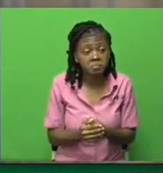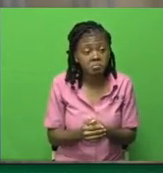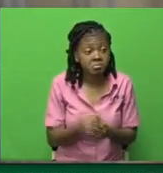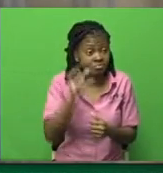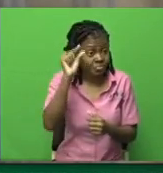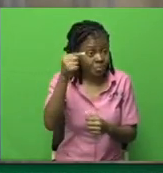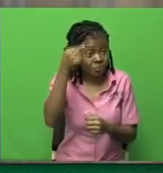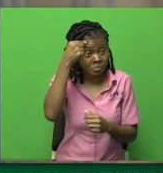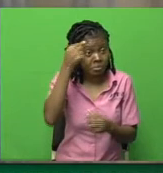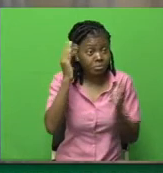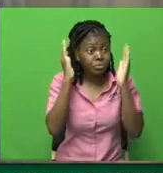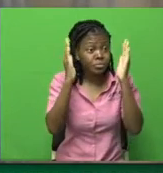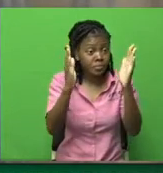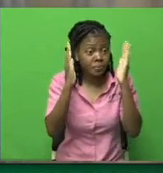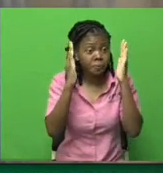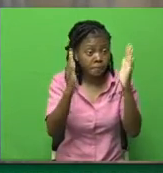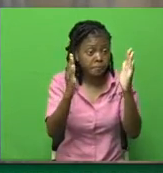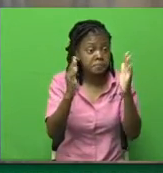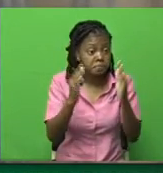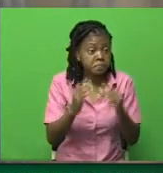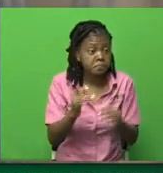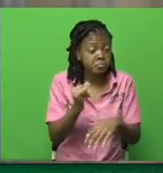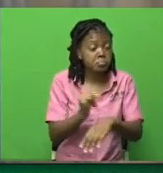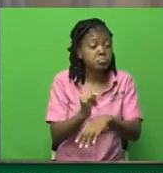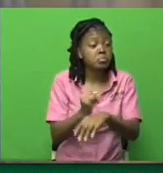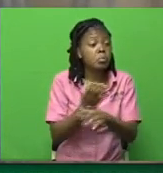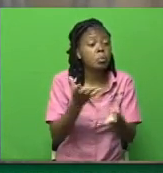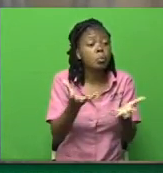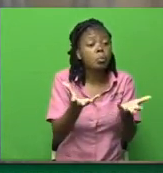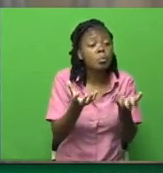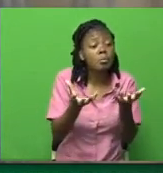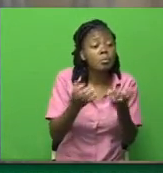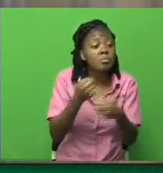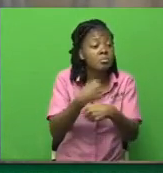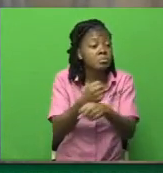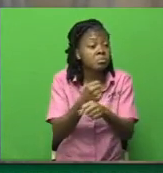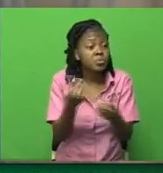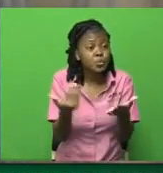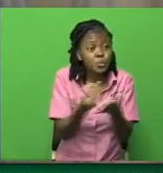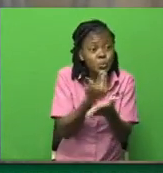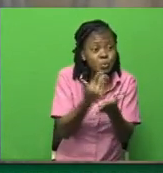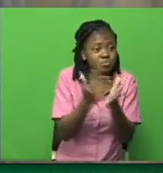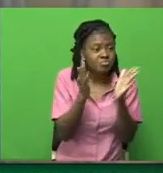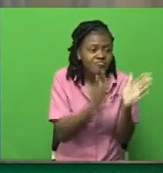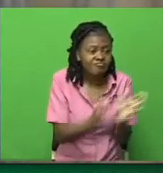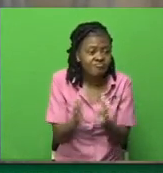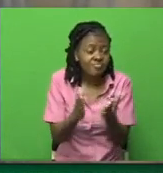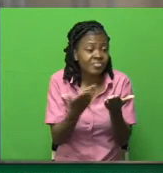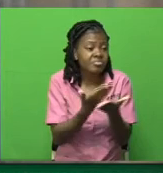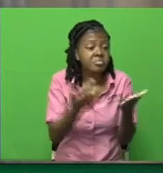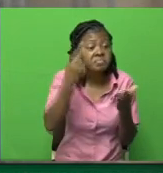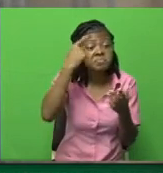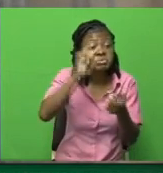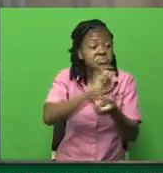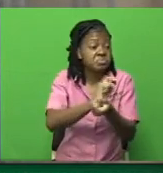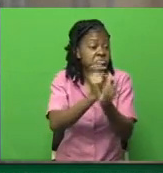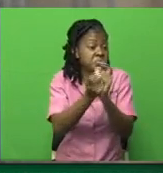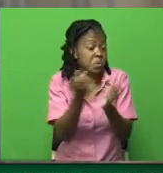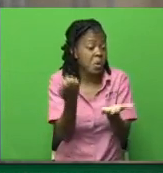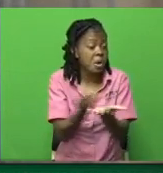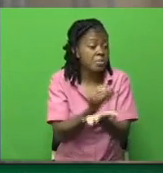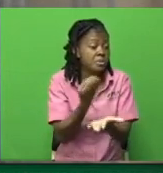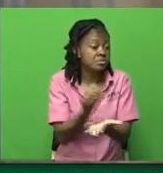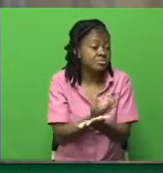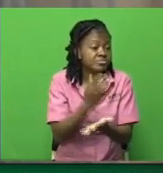of well-being sustainable jobs the creation of new initiatives designed to transform the economy away from the ovary